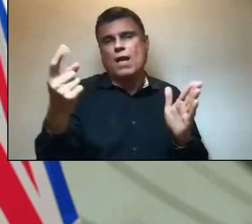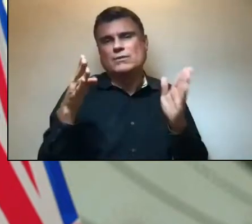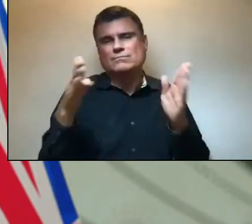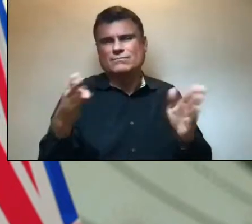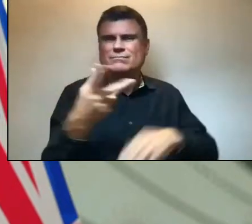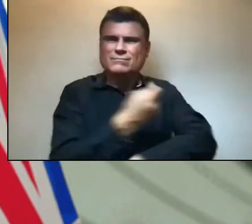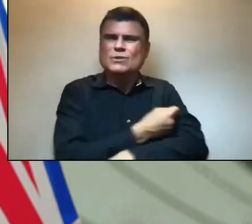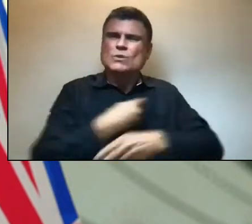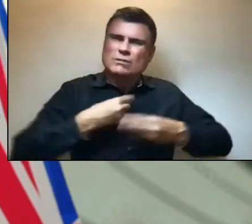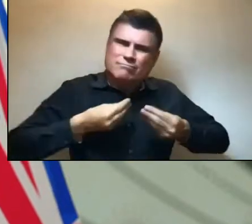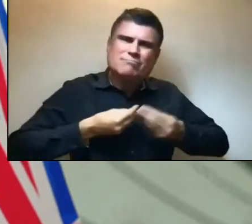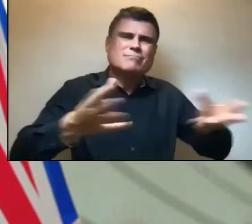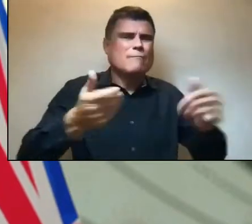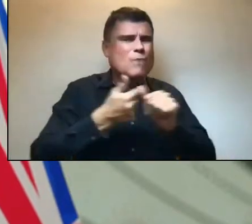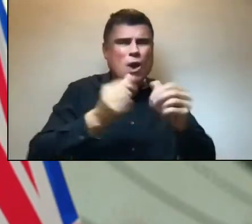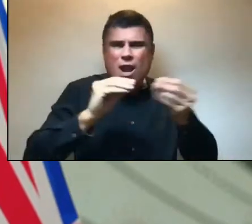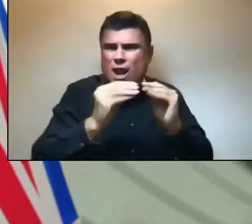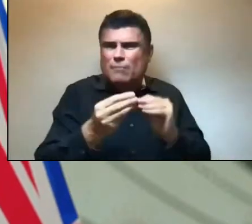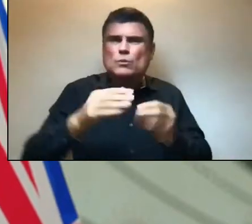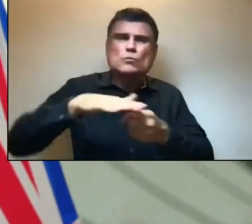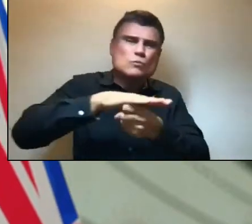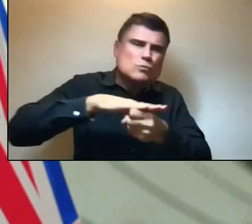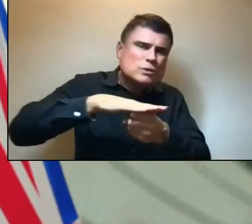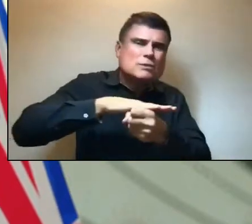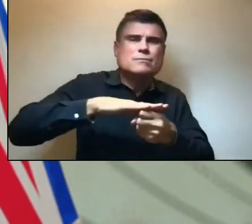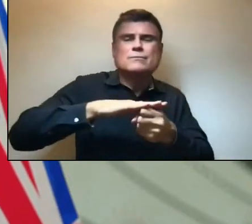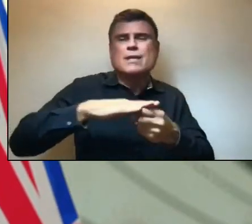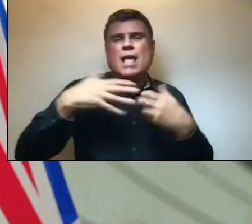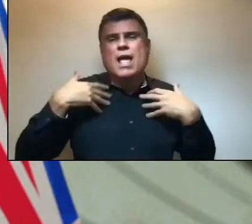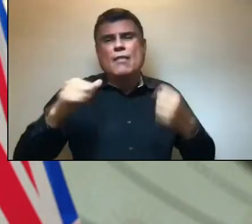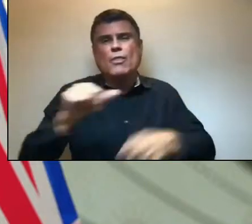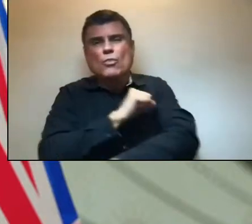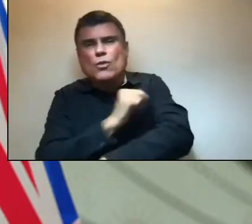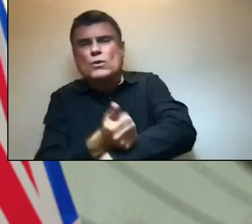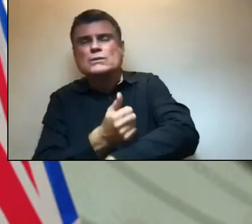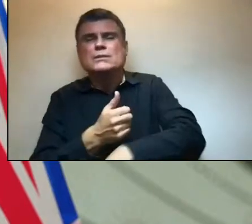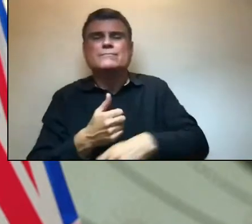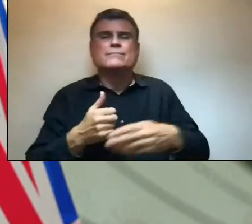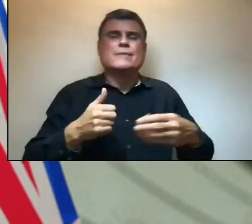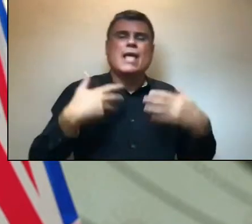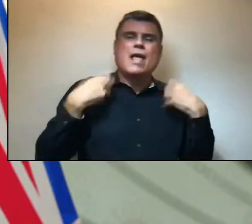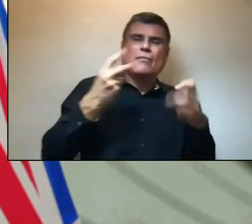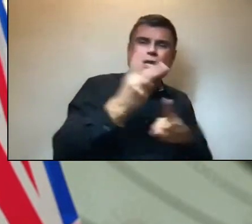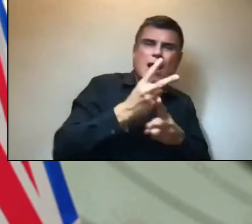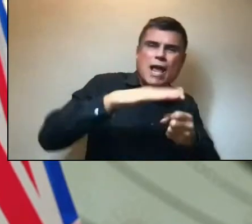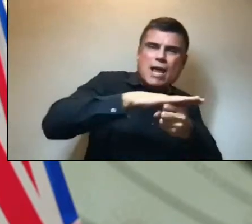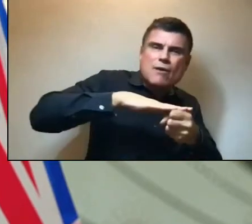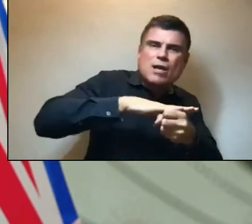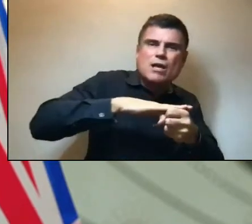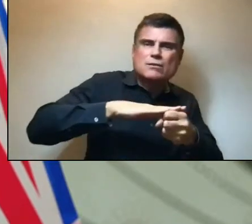health service area. Dr. Henry did today the detailed information on who's vaccinated and who's not. And